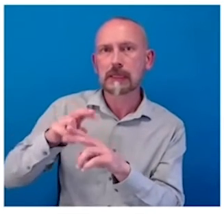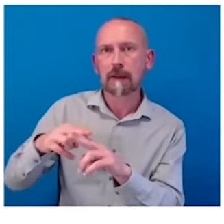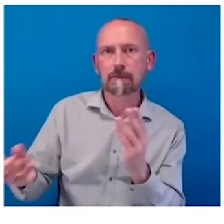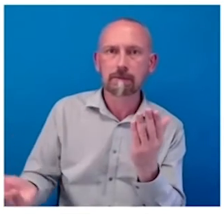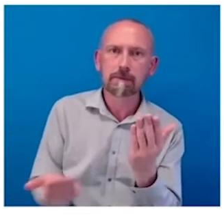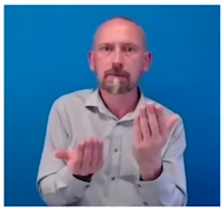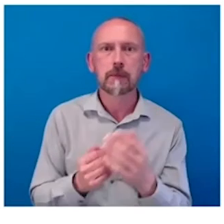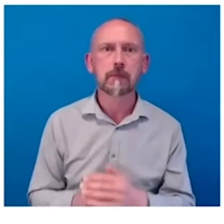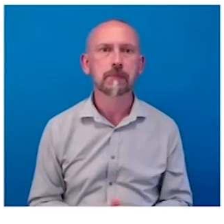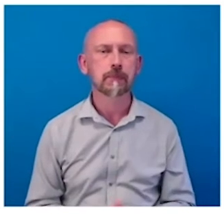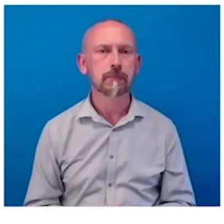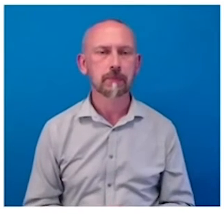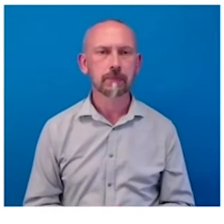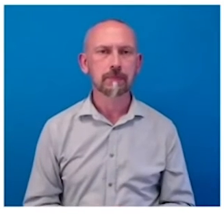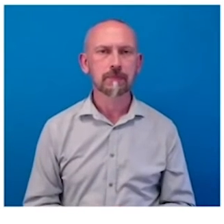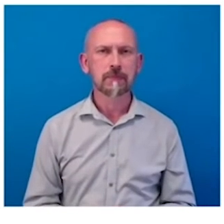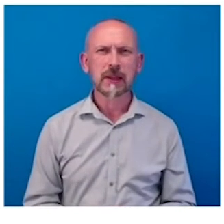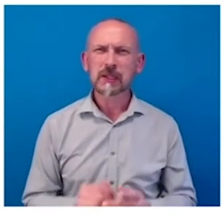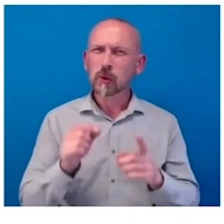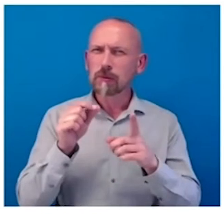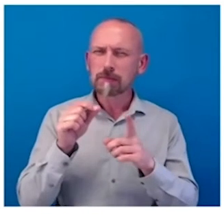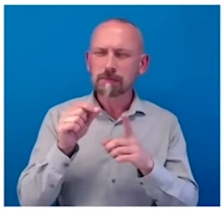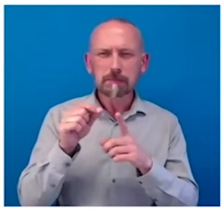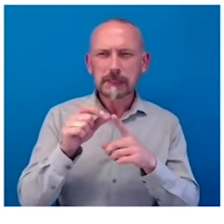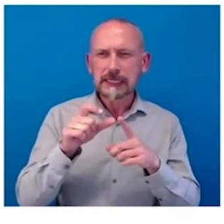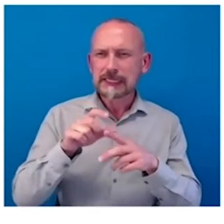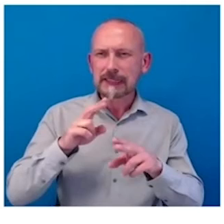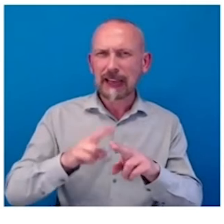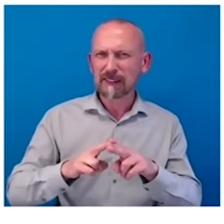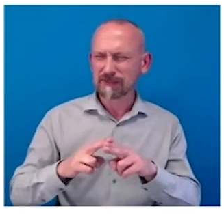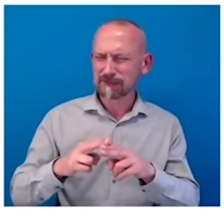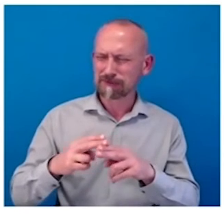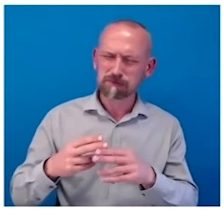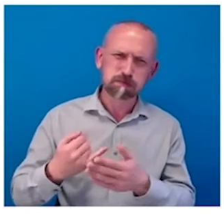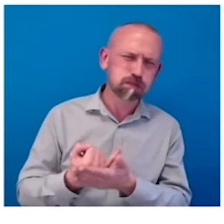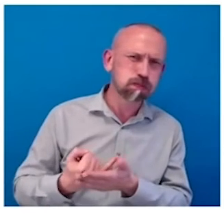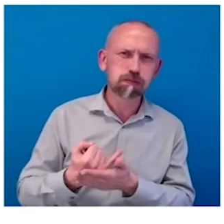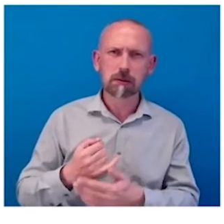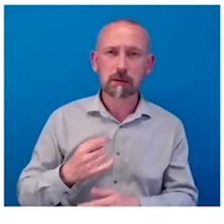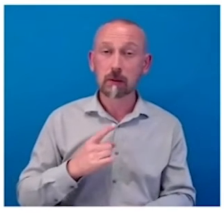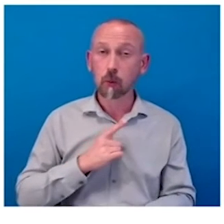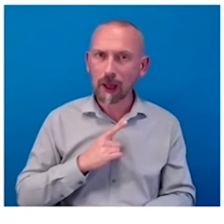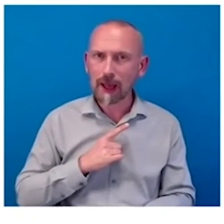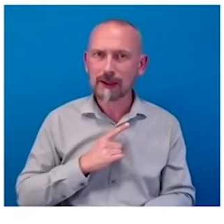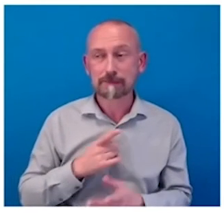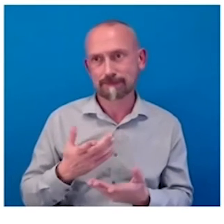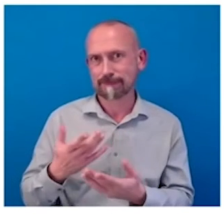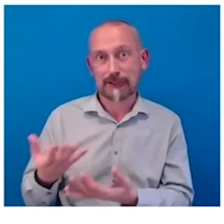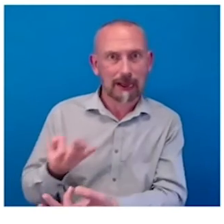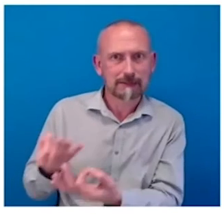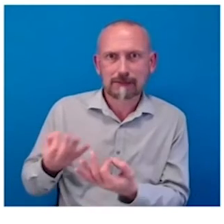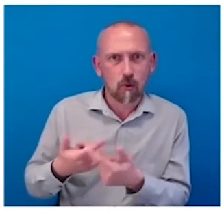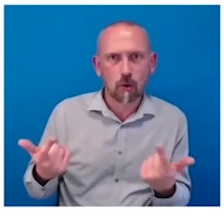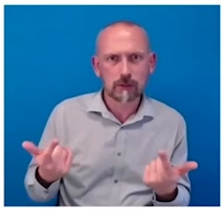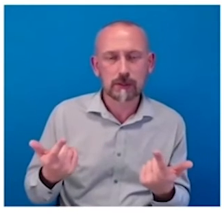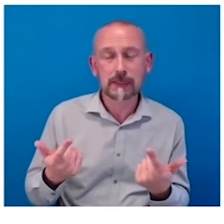So we get asked a lot of questions about what is wrong with PDFs or the accessibility of PDFs. PDF